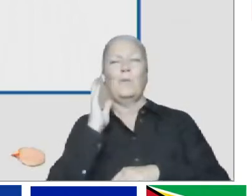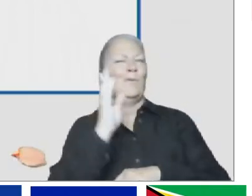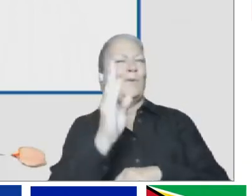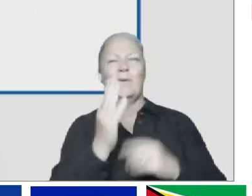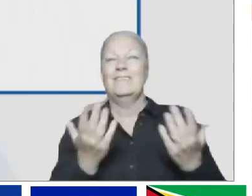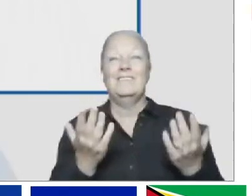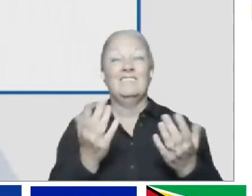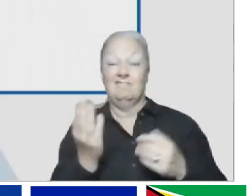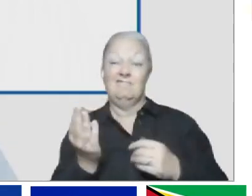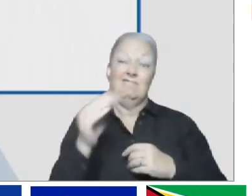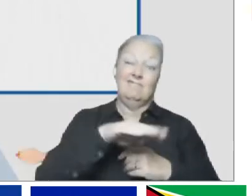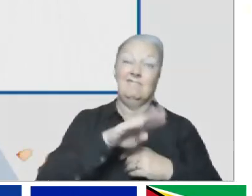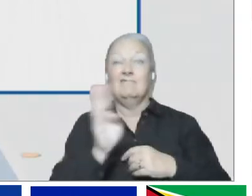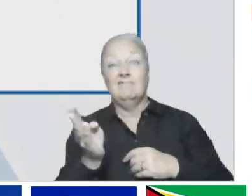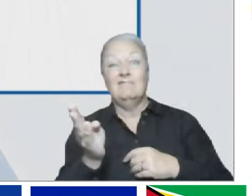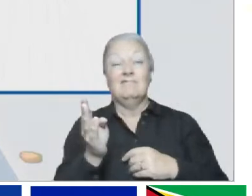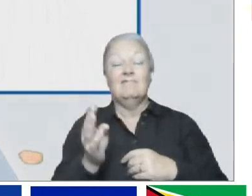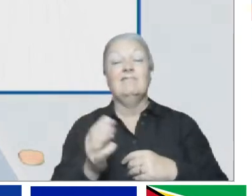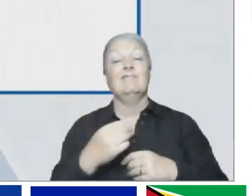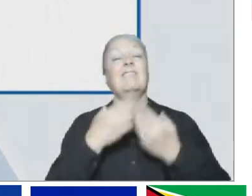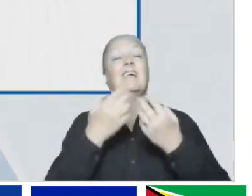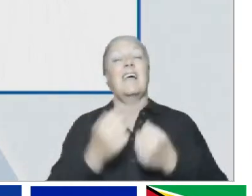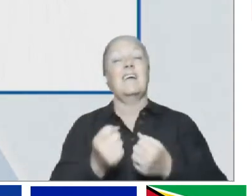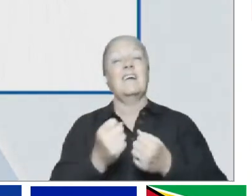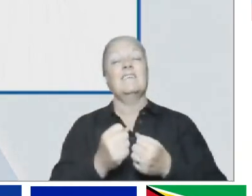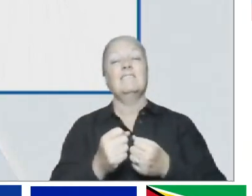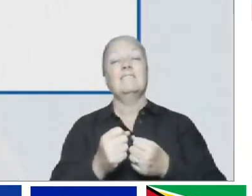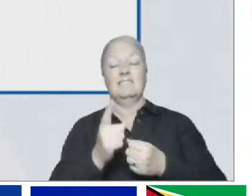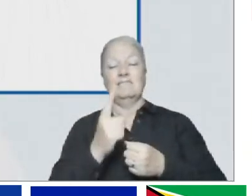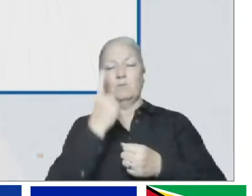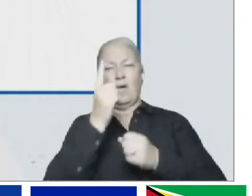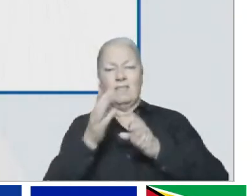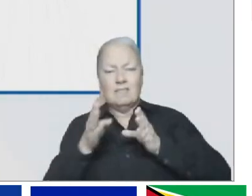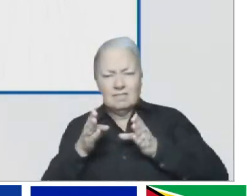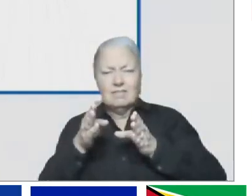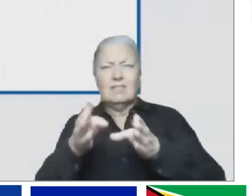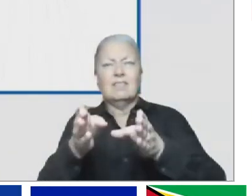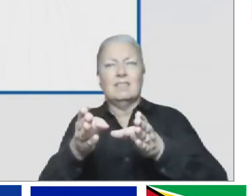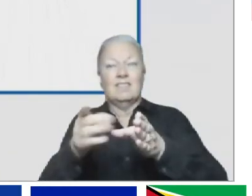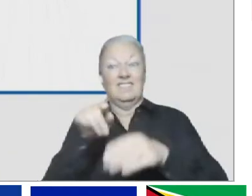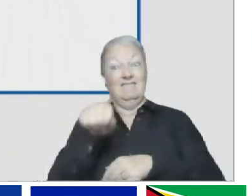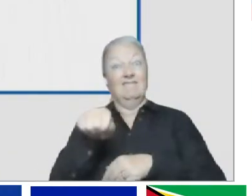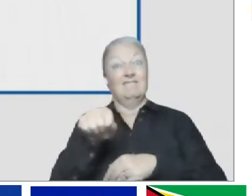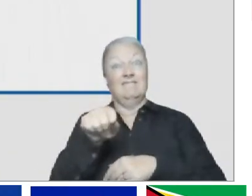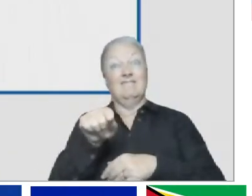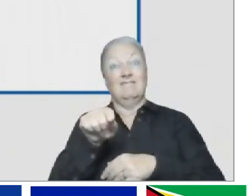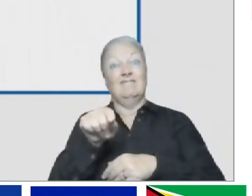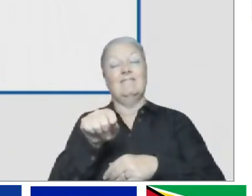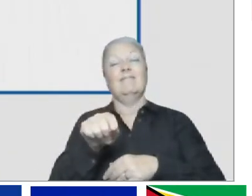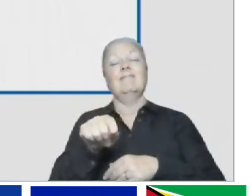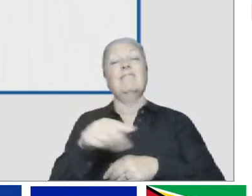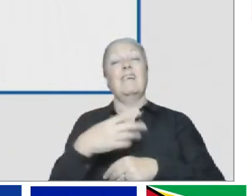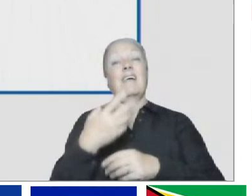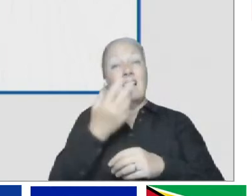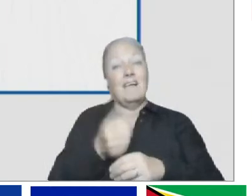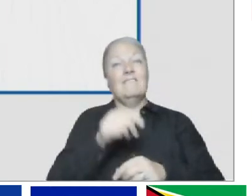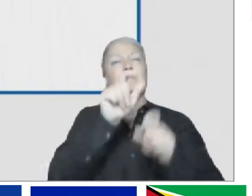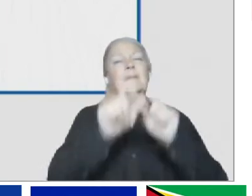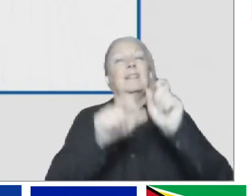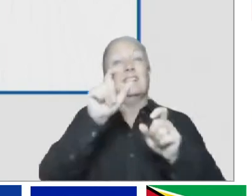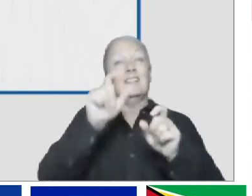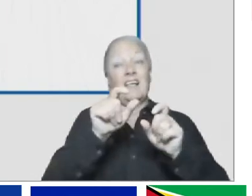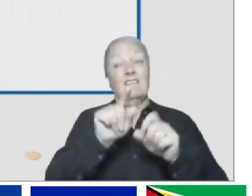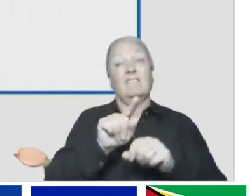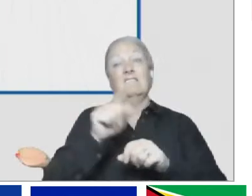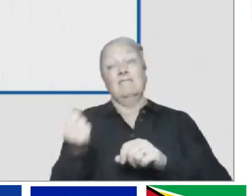by a main avenue where we have citizens from these two countries coexisting, they're living, so